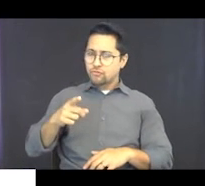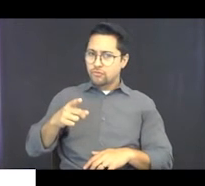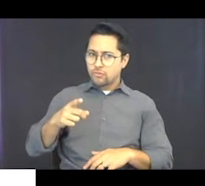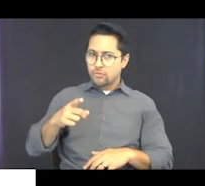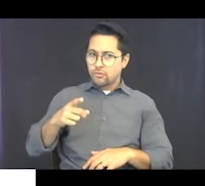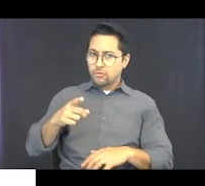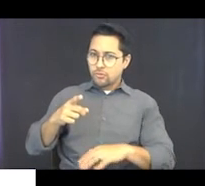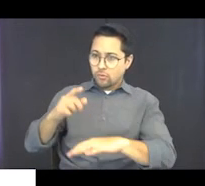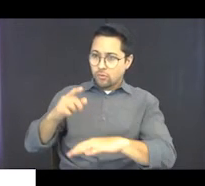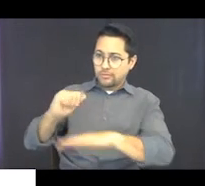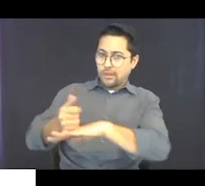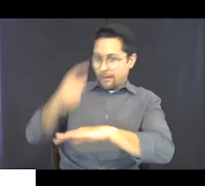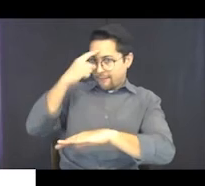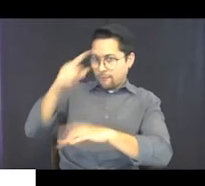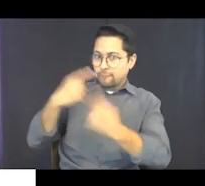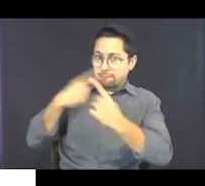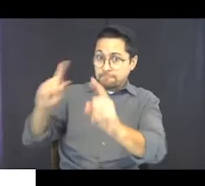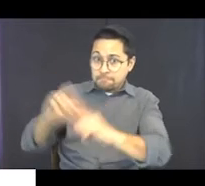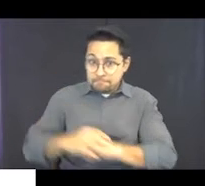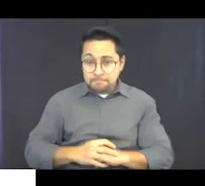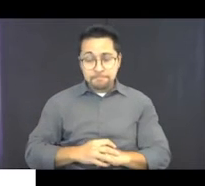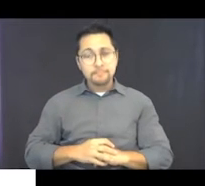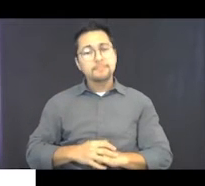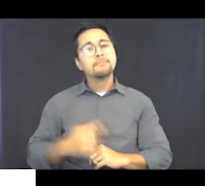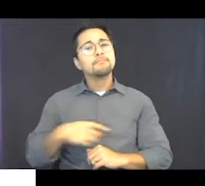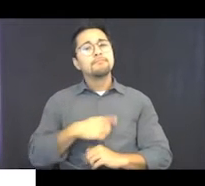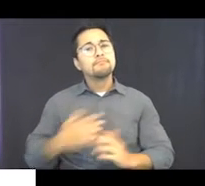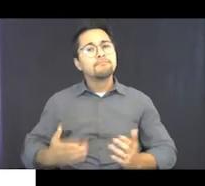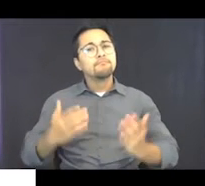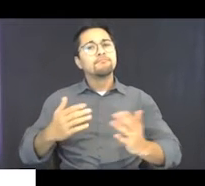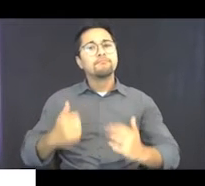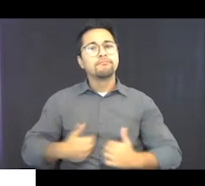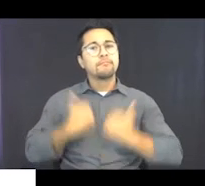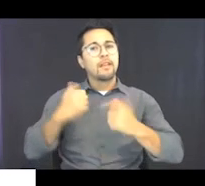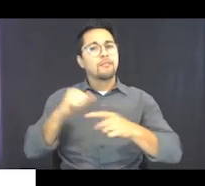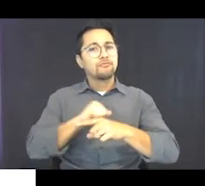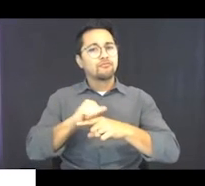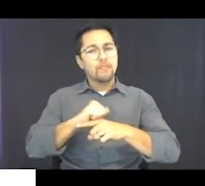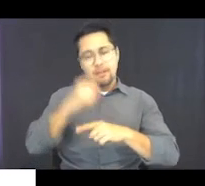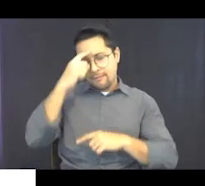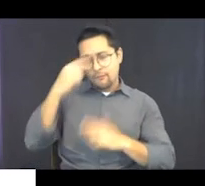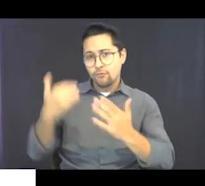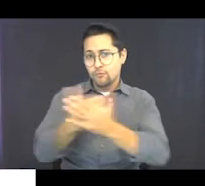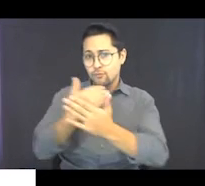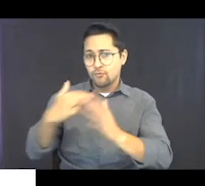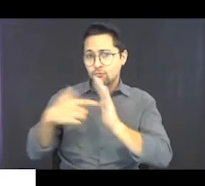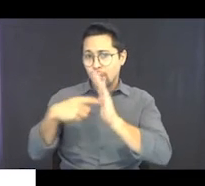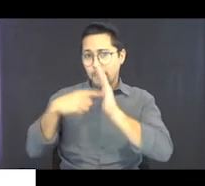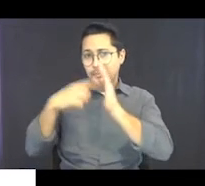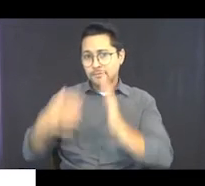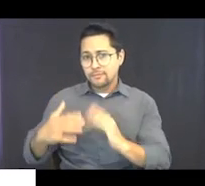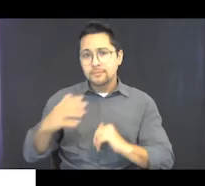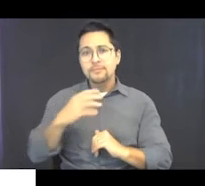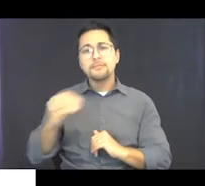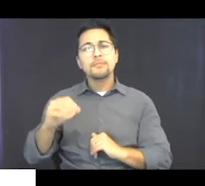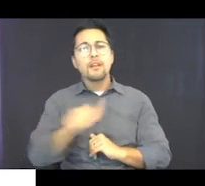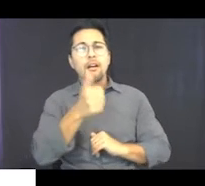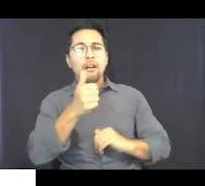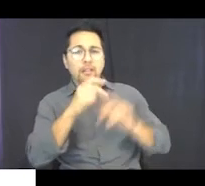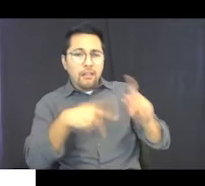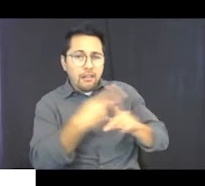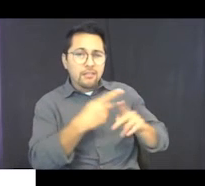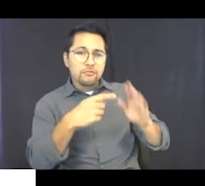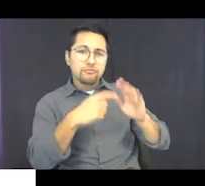up for success. We offer live trainings for new representatives and additional live trainings